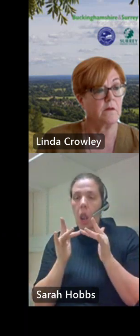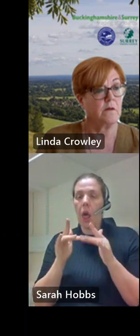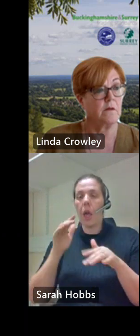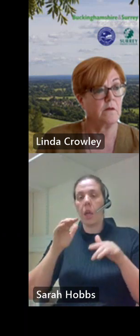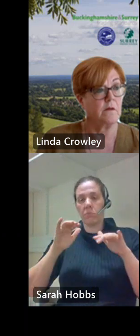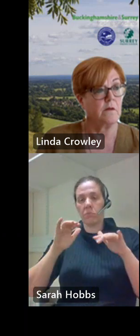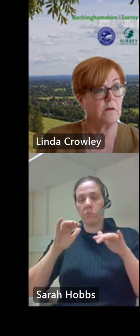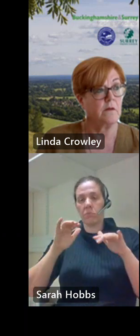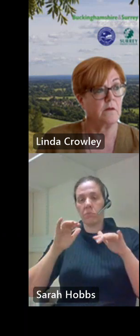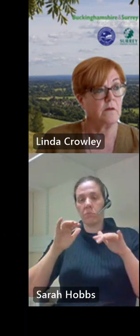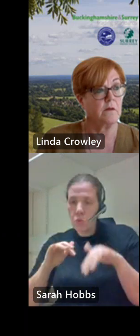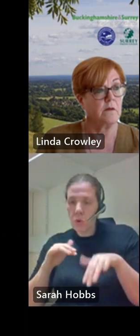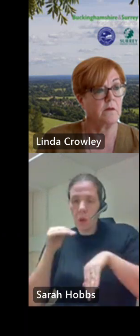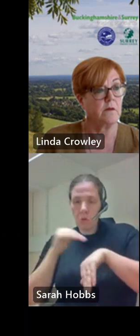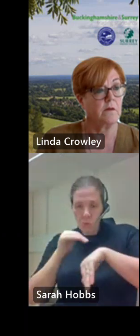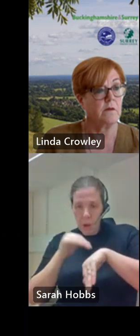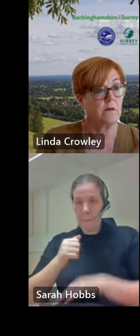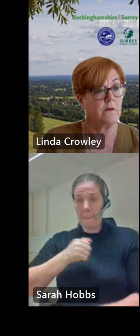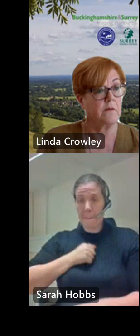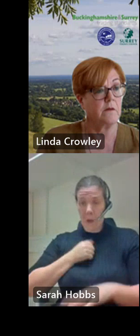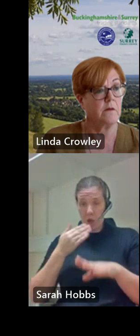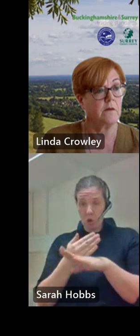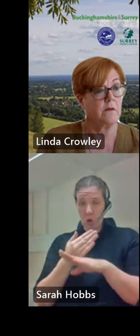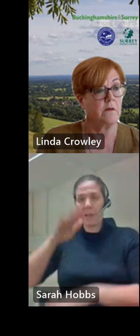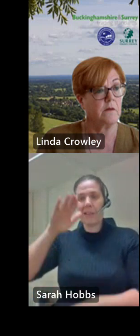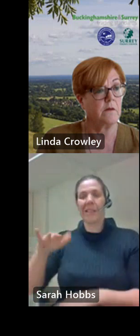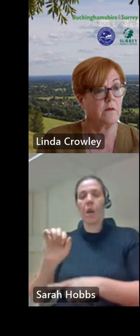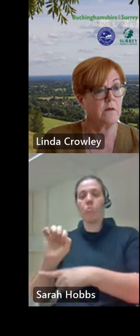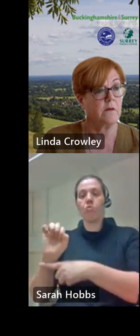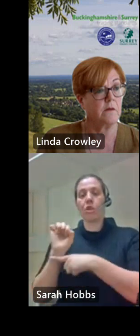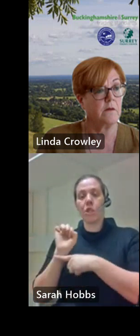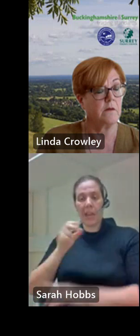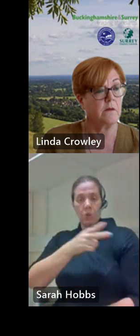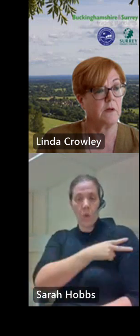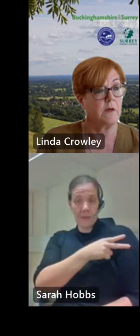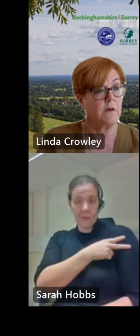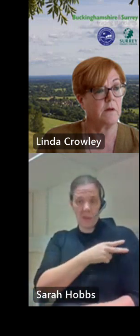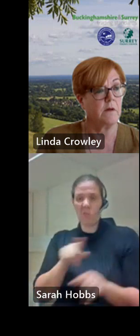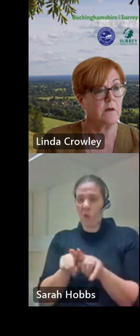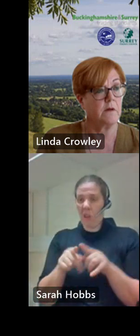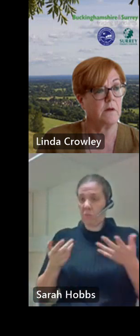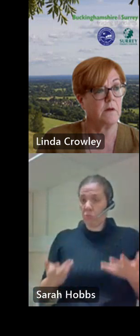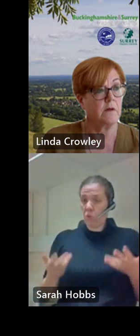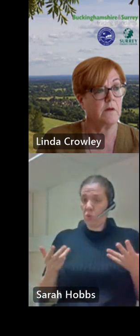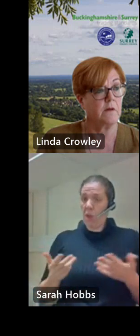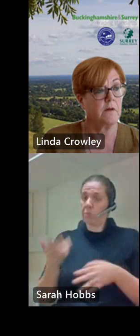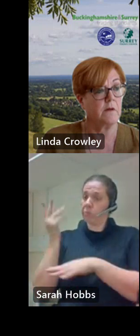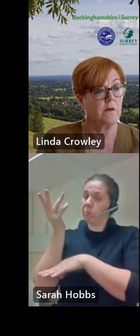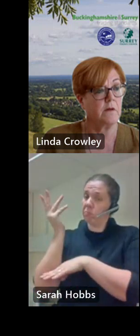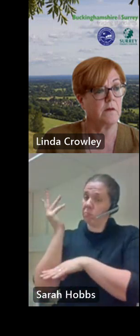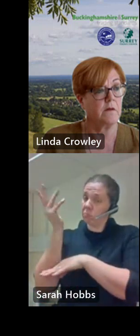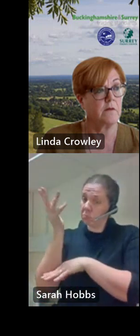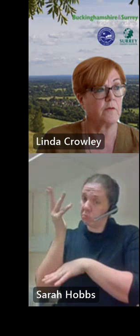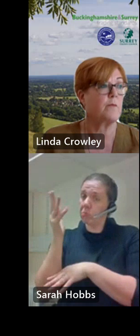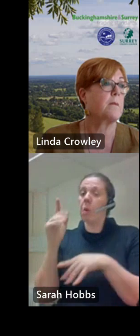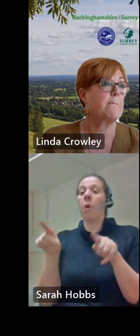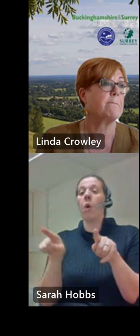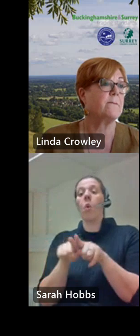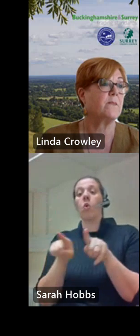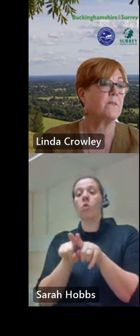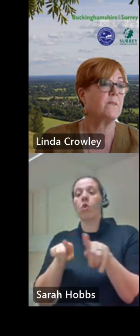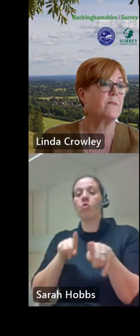computer. Now, my job as Cyber Protect Officer is to do what I'm doing now, but also about that is trying